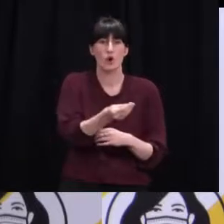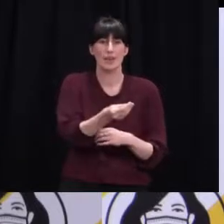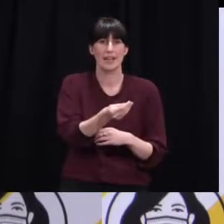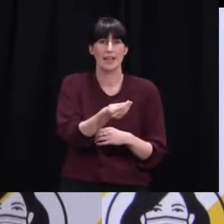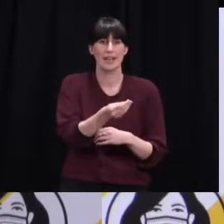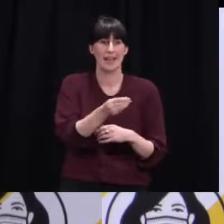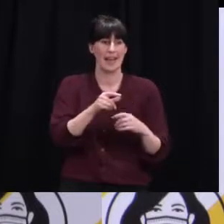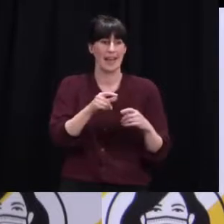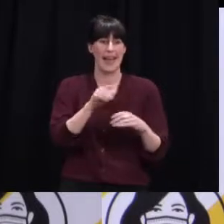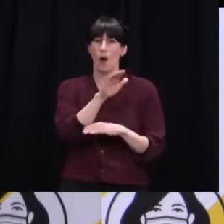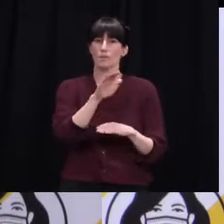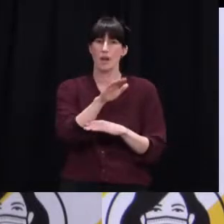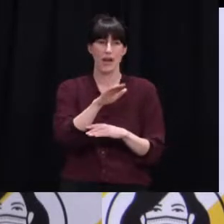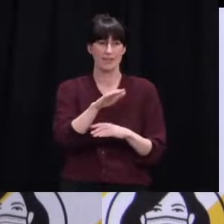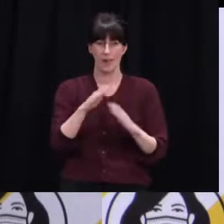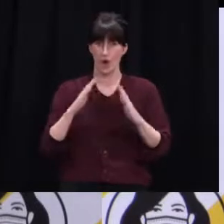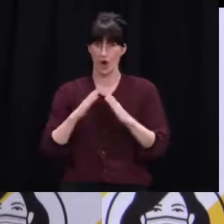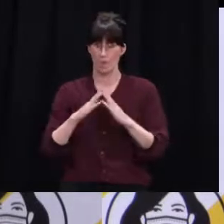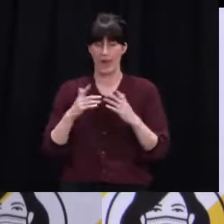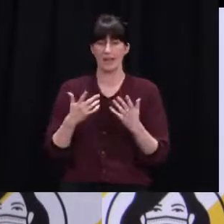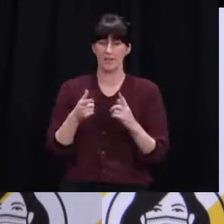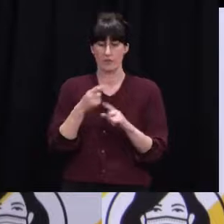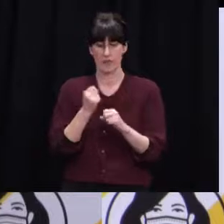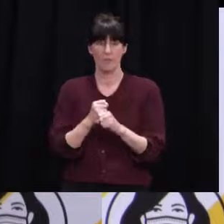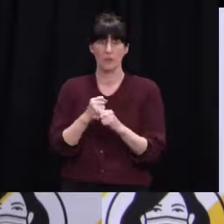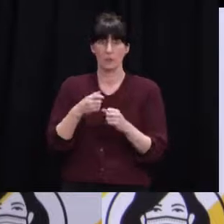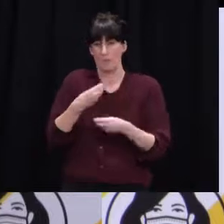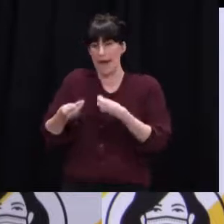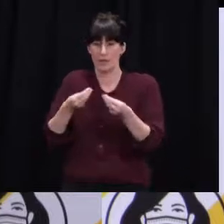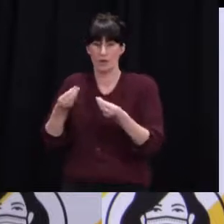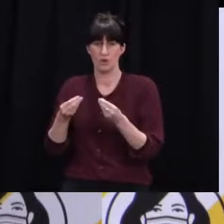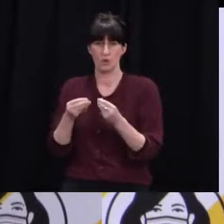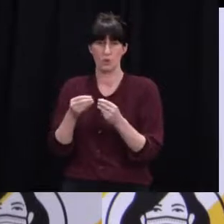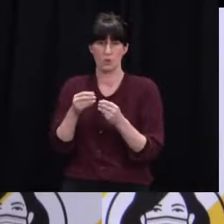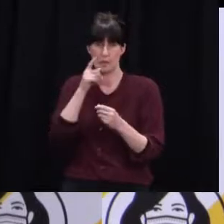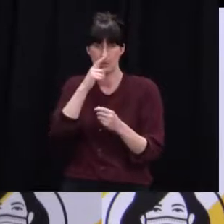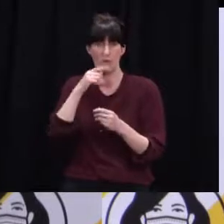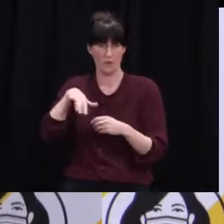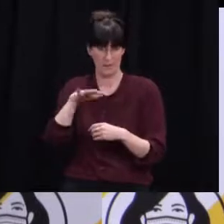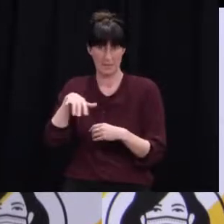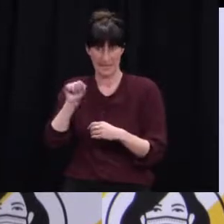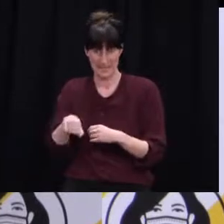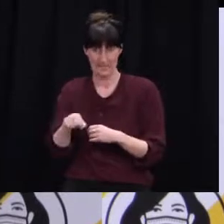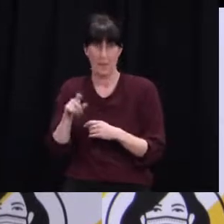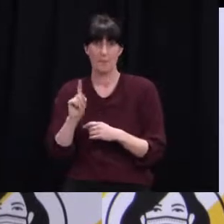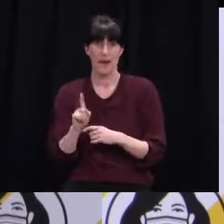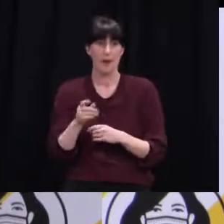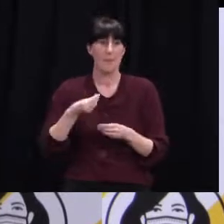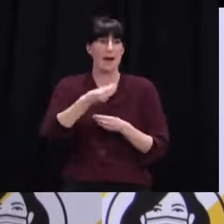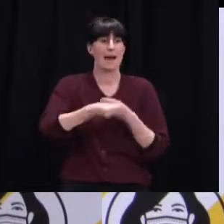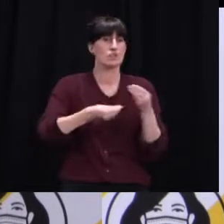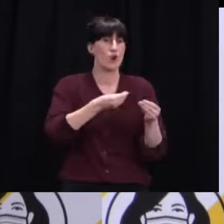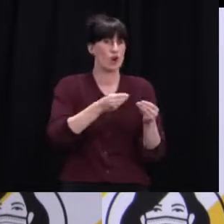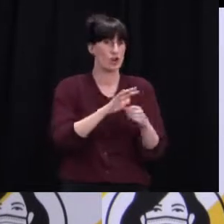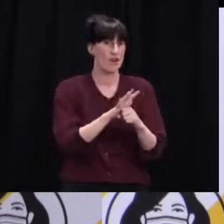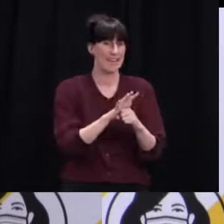happens, but in another setting, say a supermarket or a pharmacy, something like that. I might ask the Director General, we